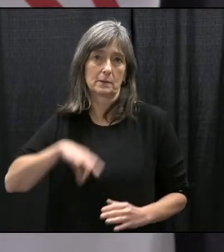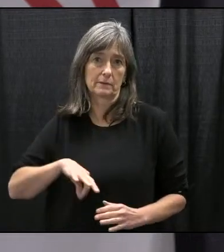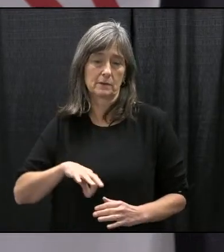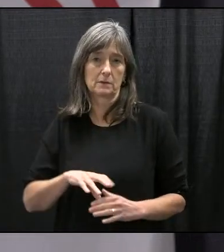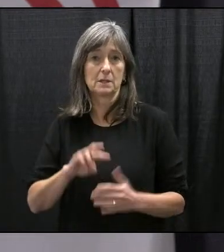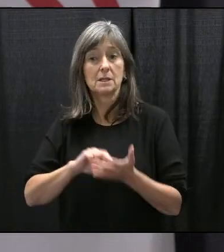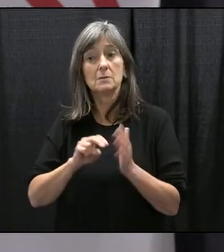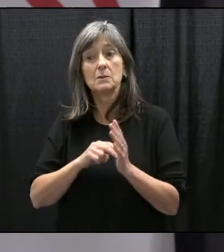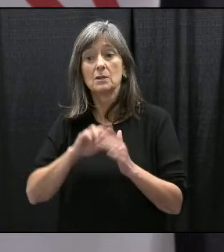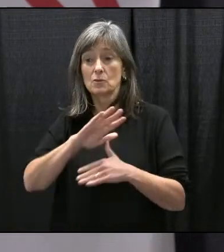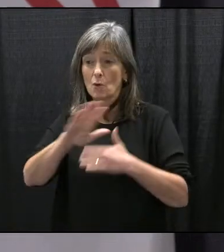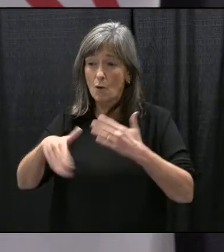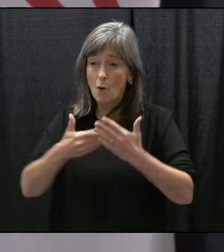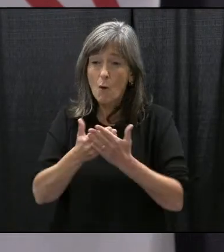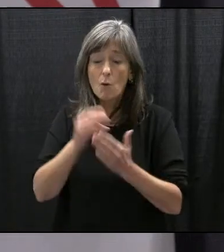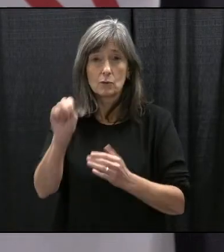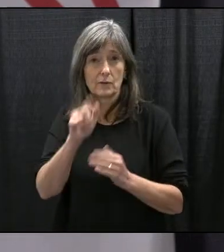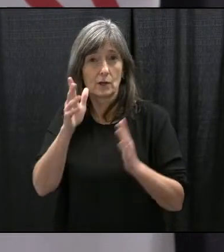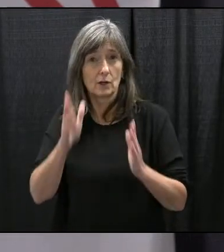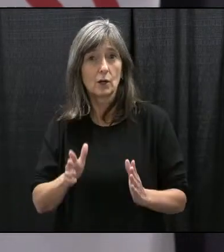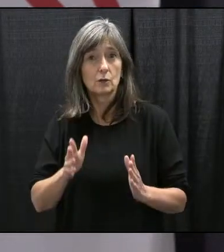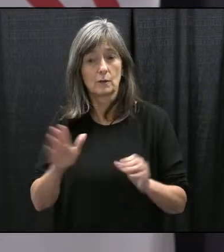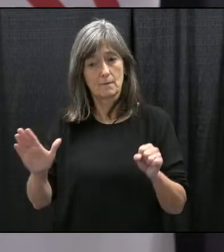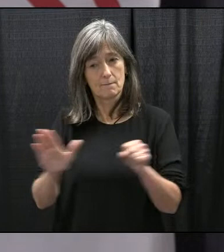fully participate in society.